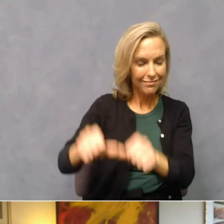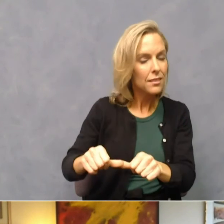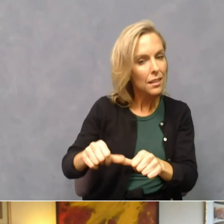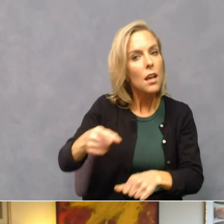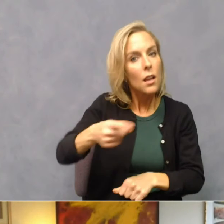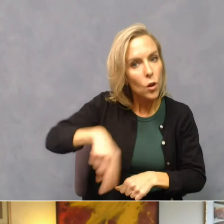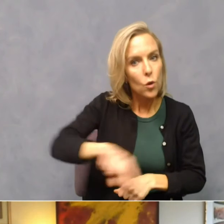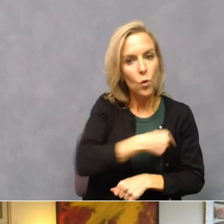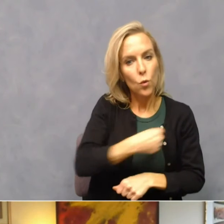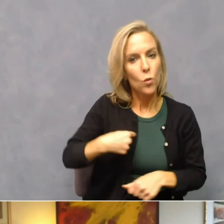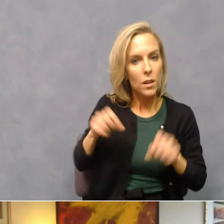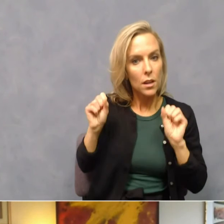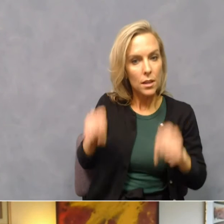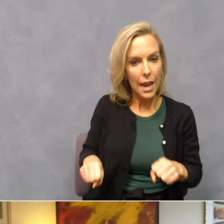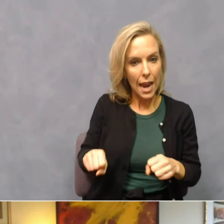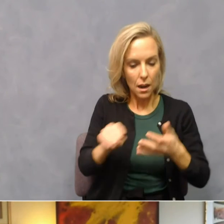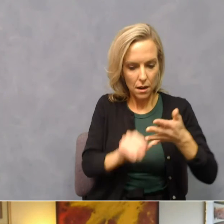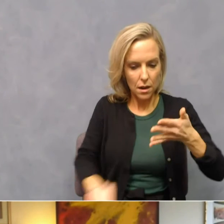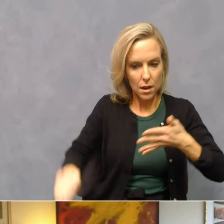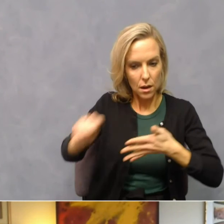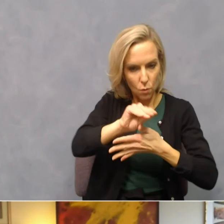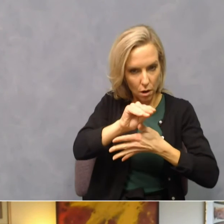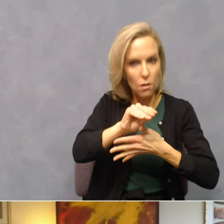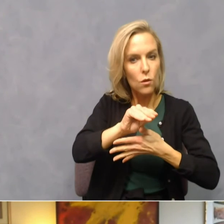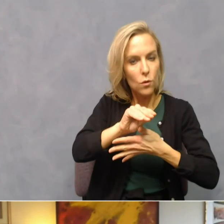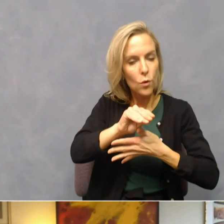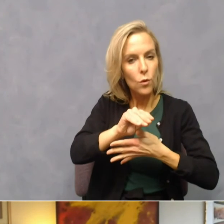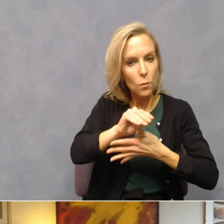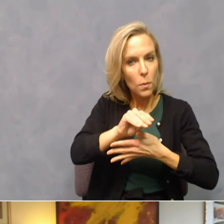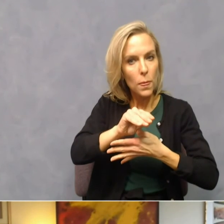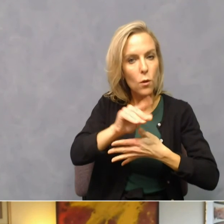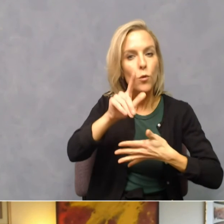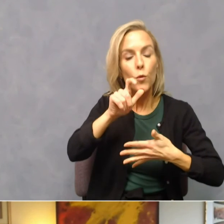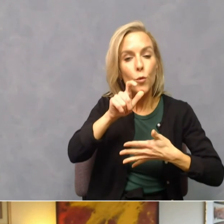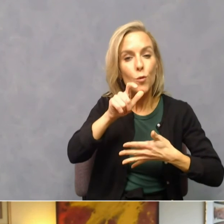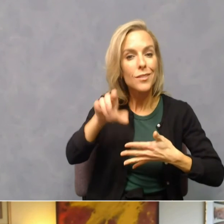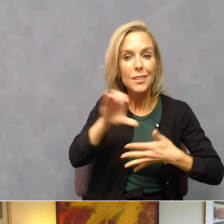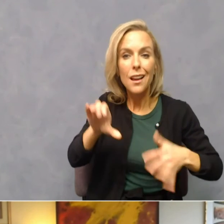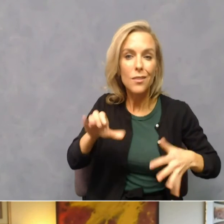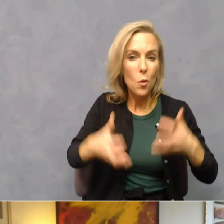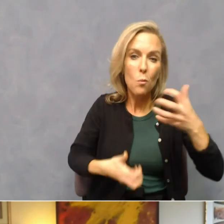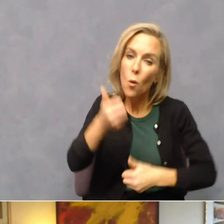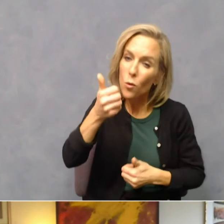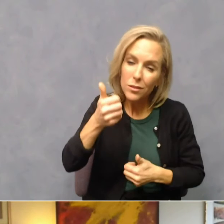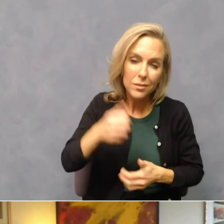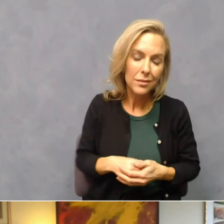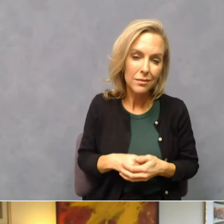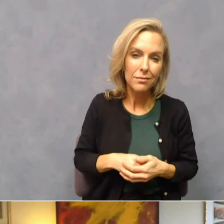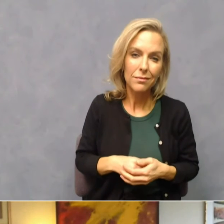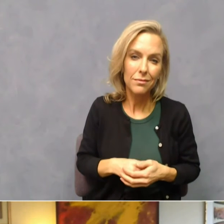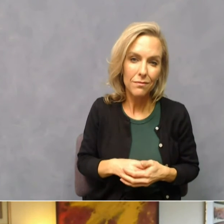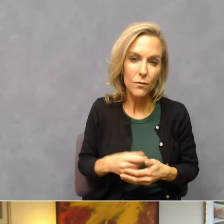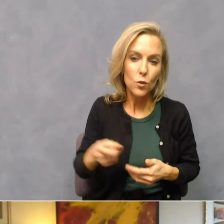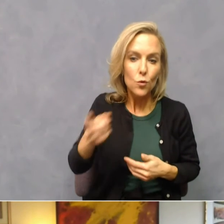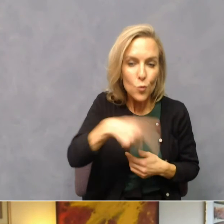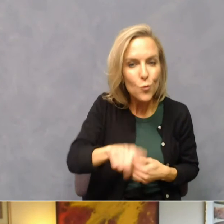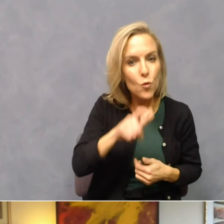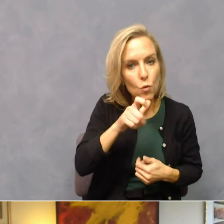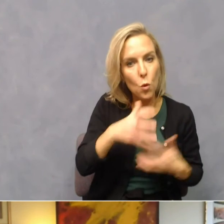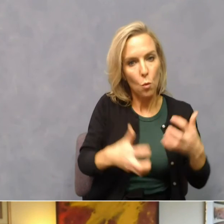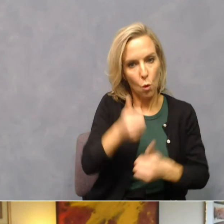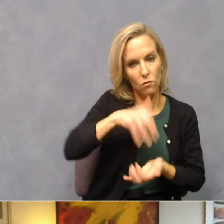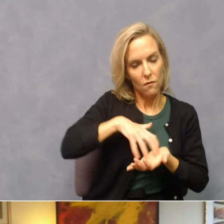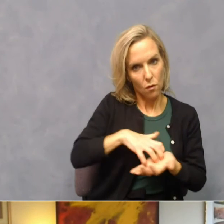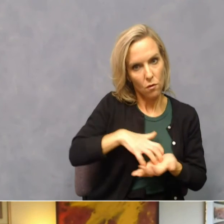able to prioritize, again, those folks who have done the most for the most vulnerable.